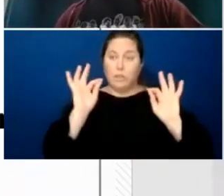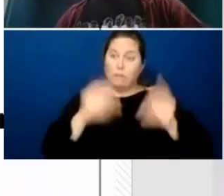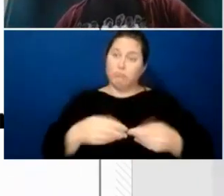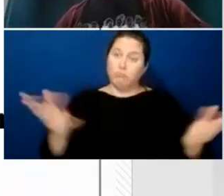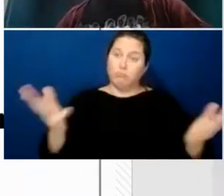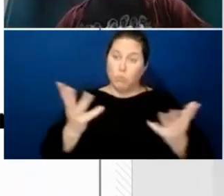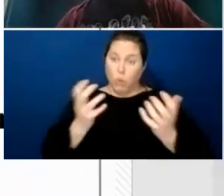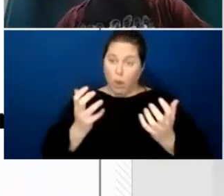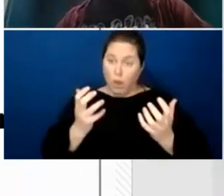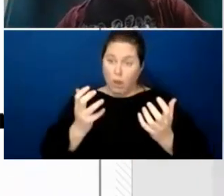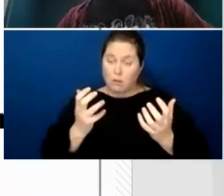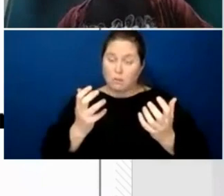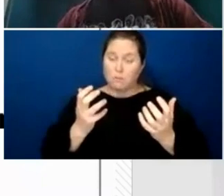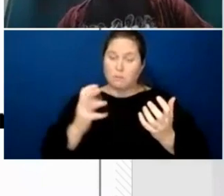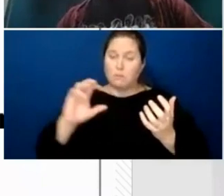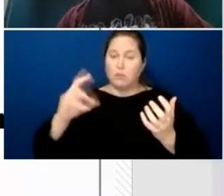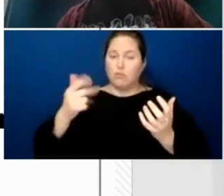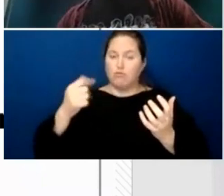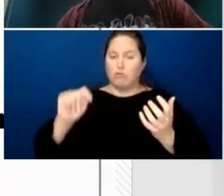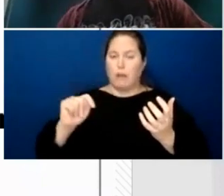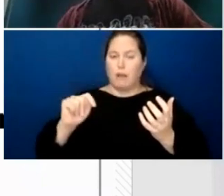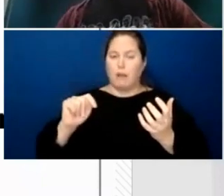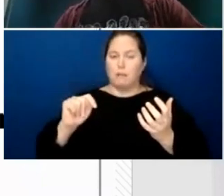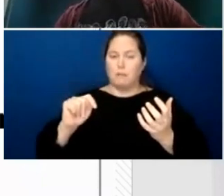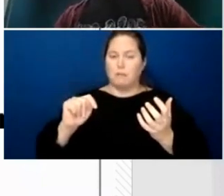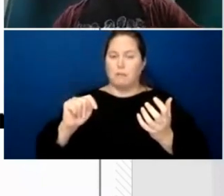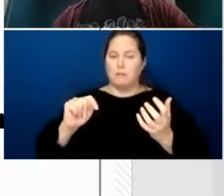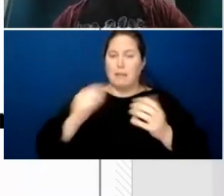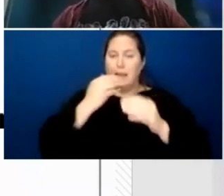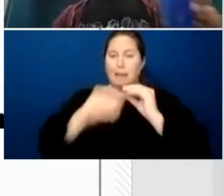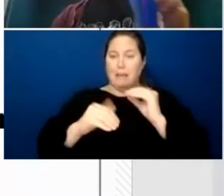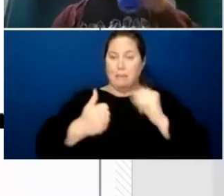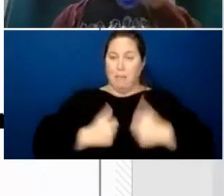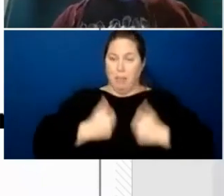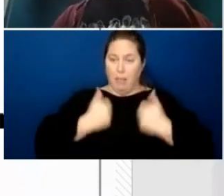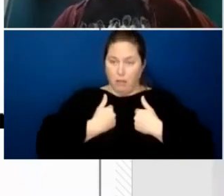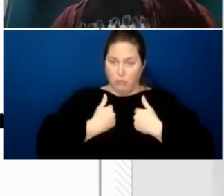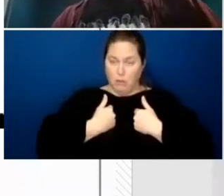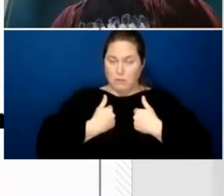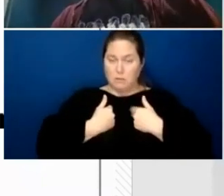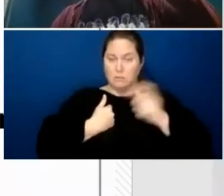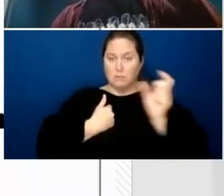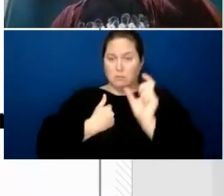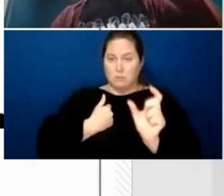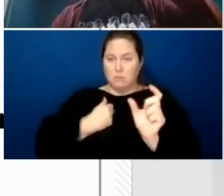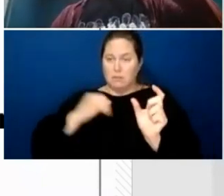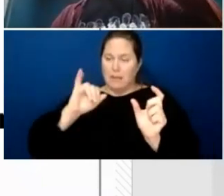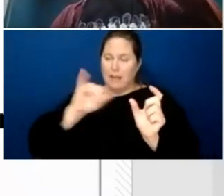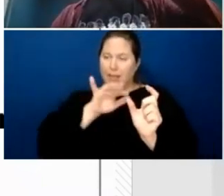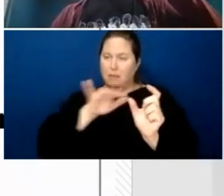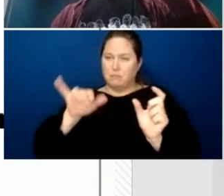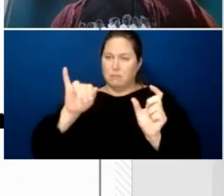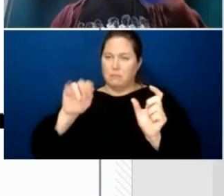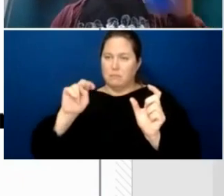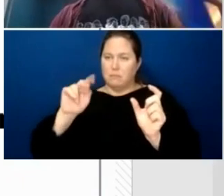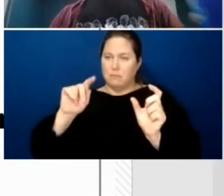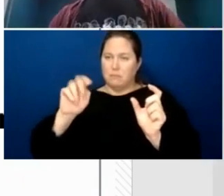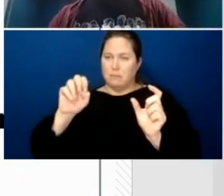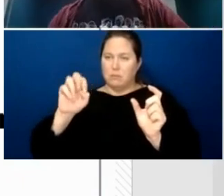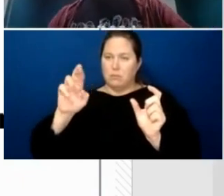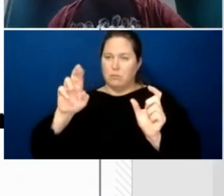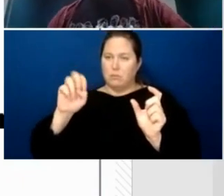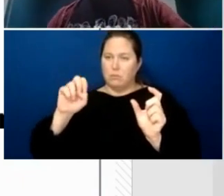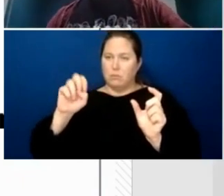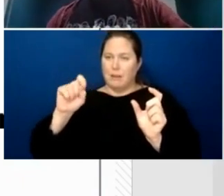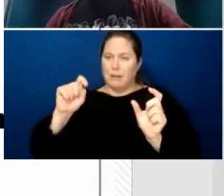time. Put your email address and the word interested. And if you missed it, we'll pass it along. What we like to do, if you're new